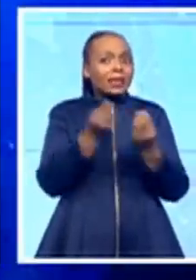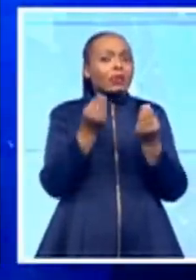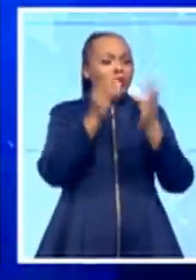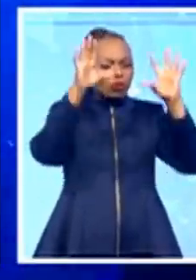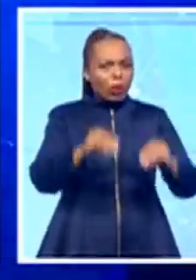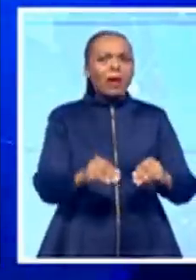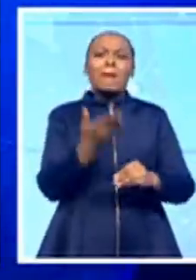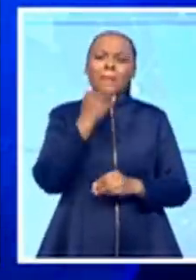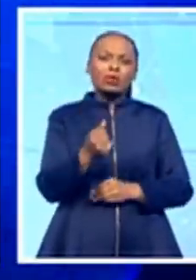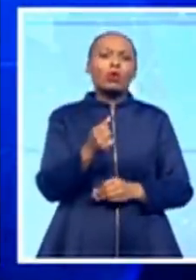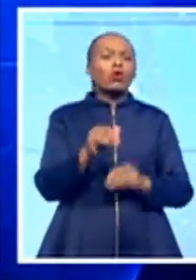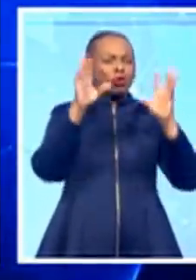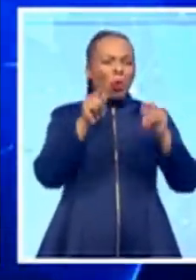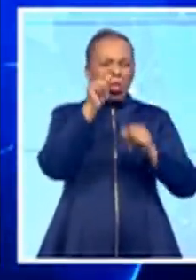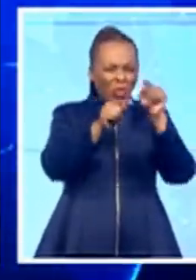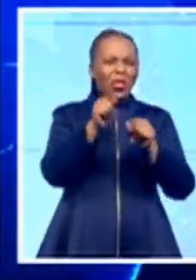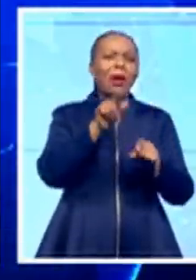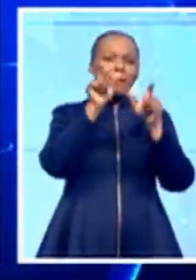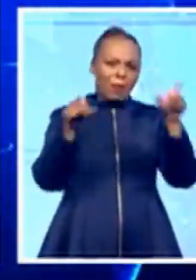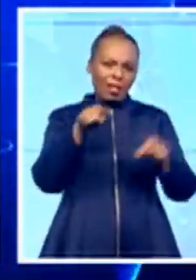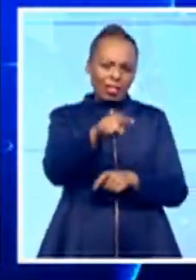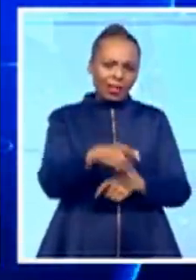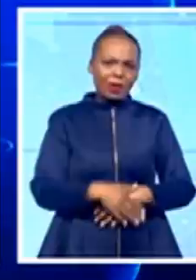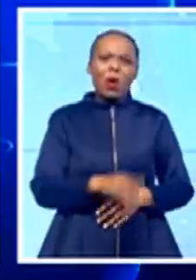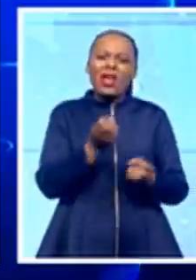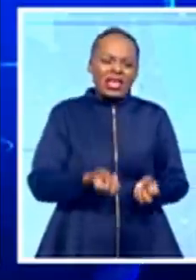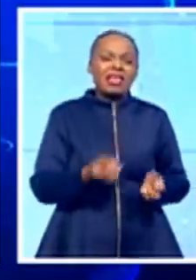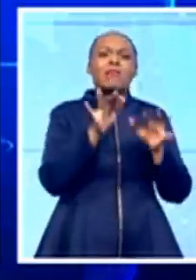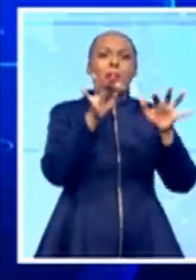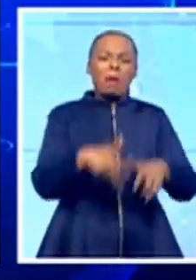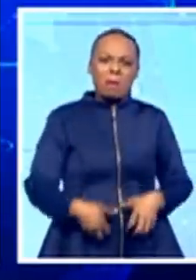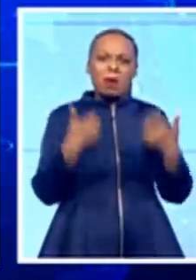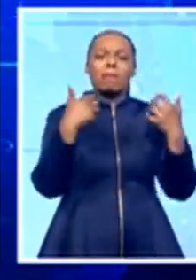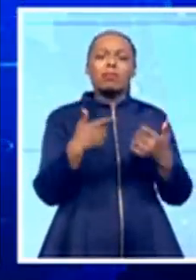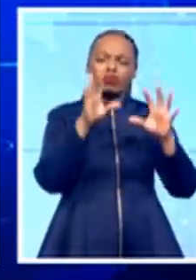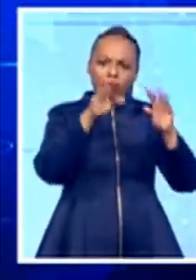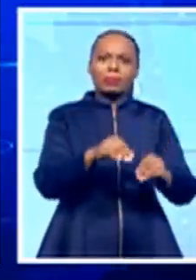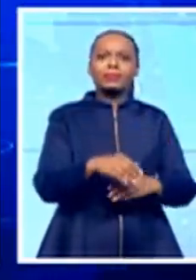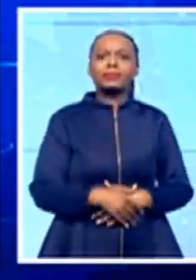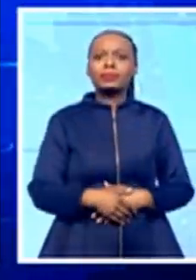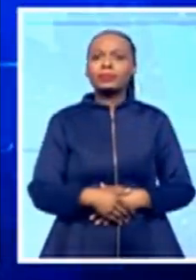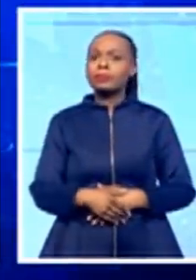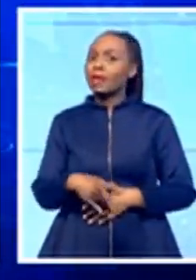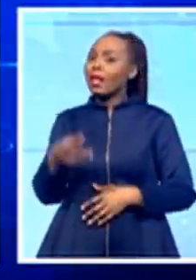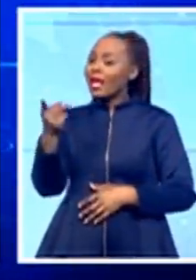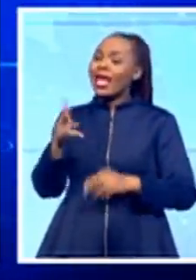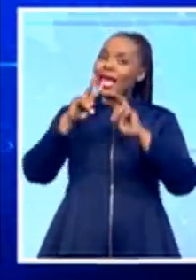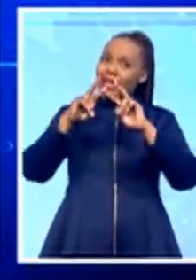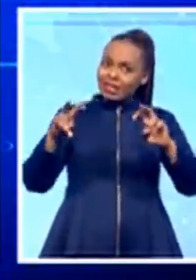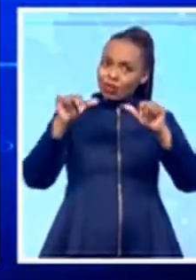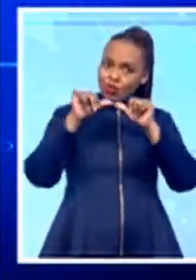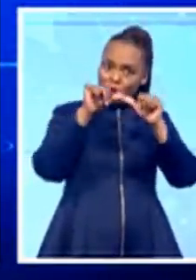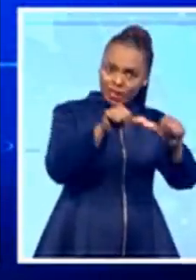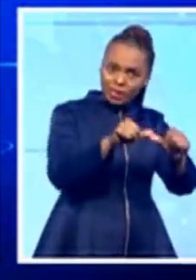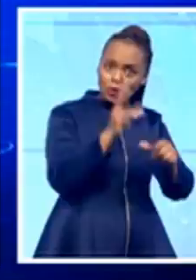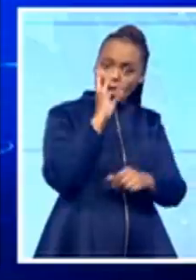do not want to, at this stage, look, investigations will continue with regards to the torching, the burning of trucks. So I